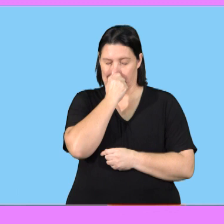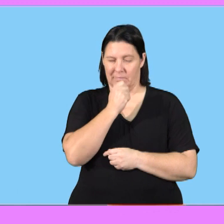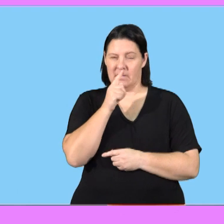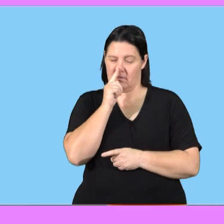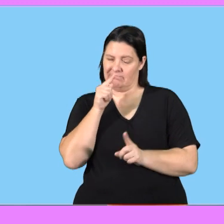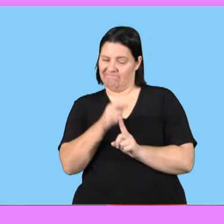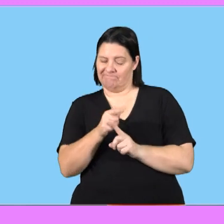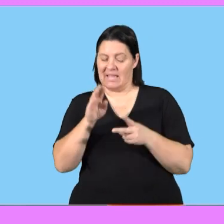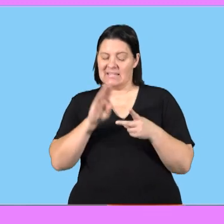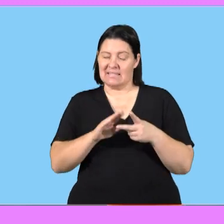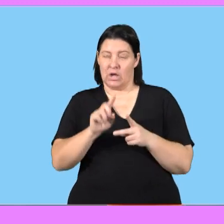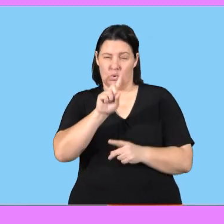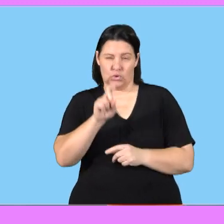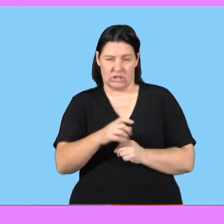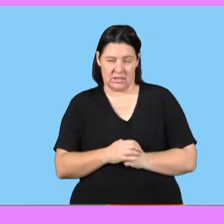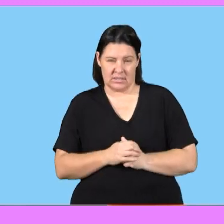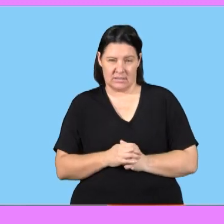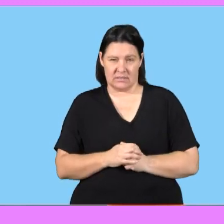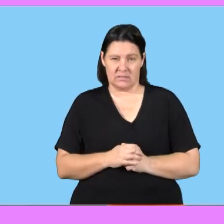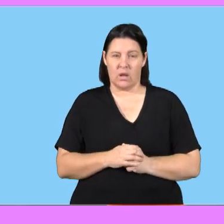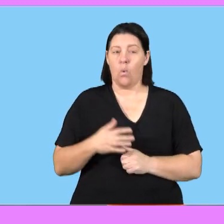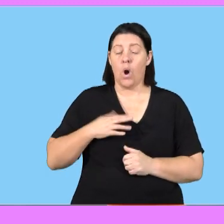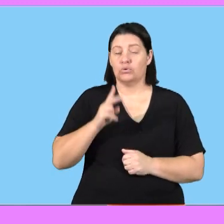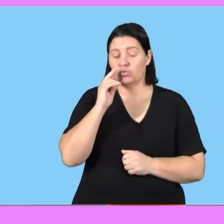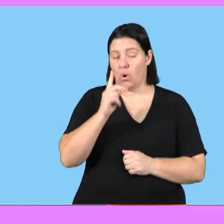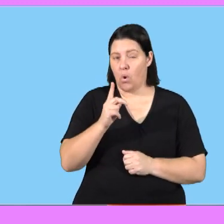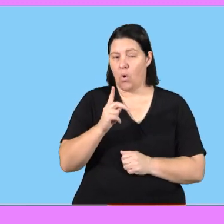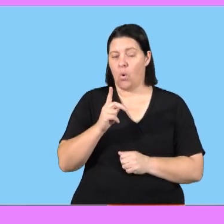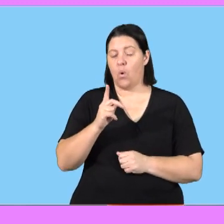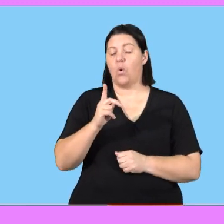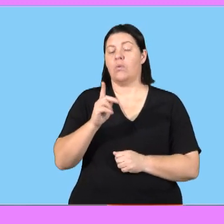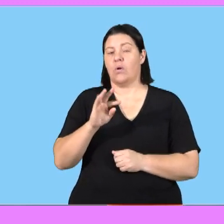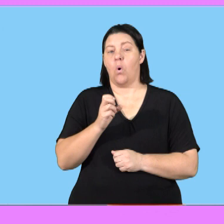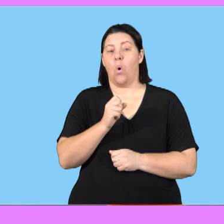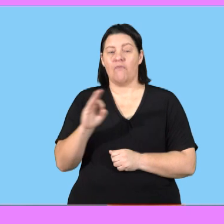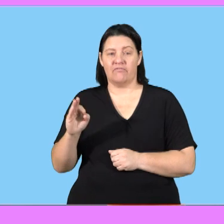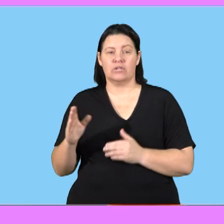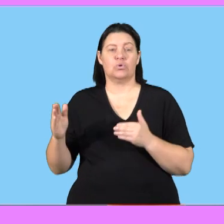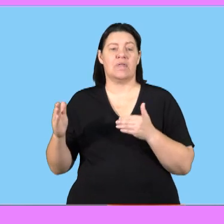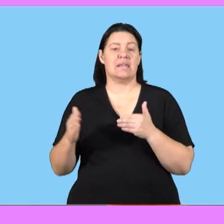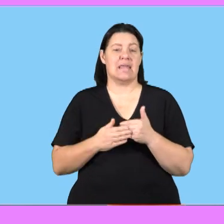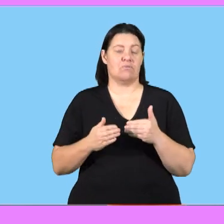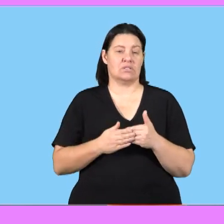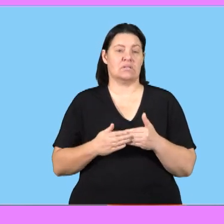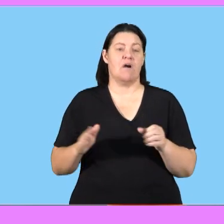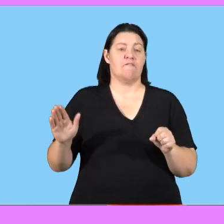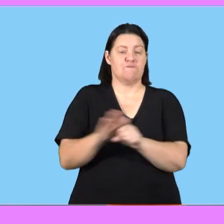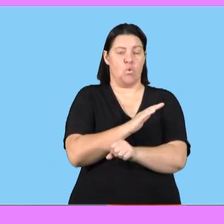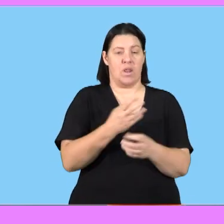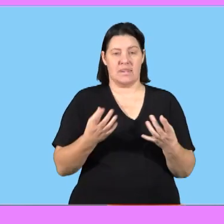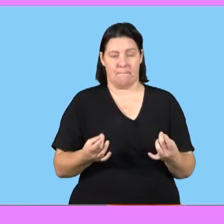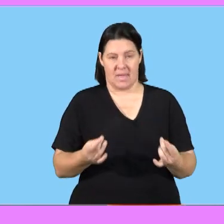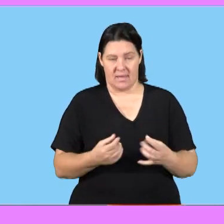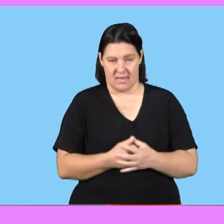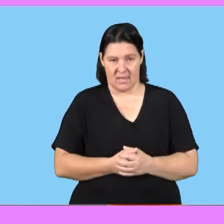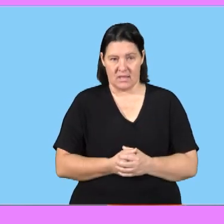us address the second question. The second question is round off to the nearest whole